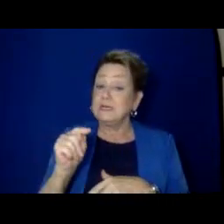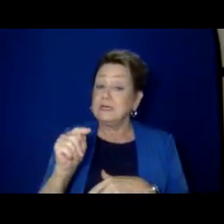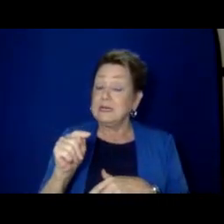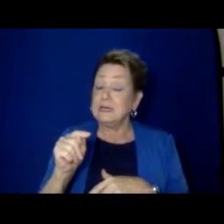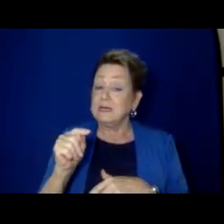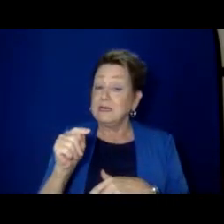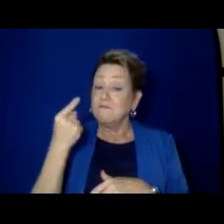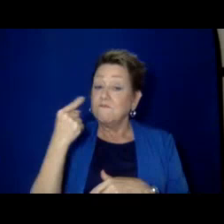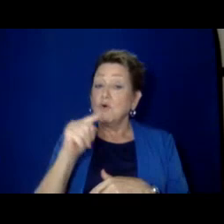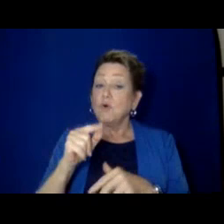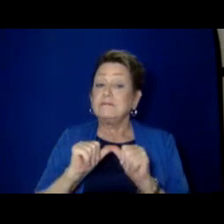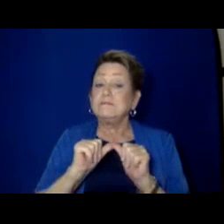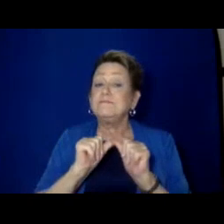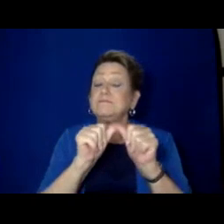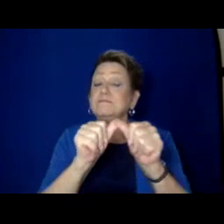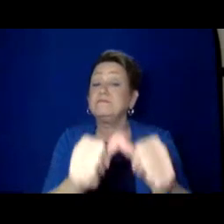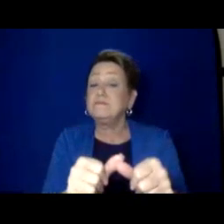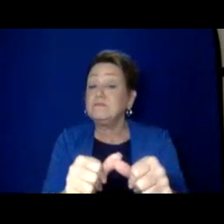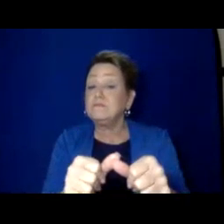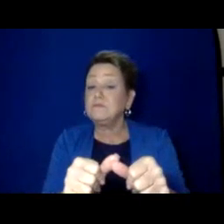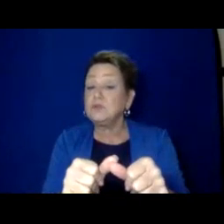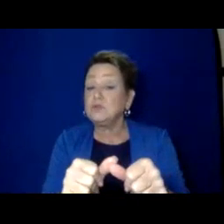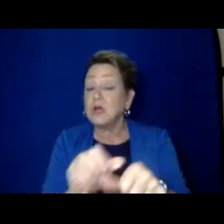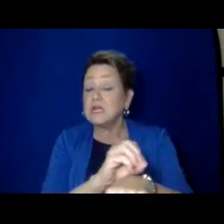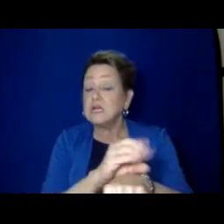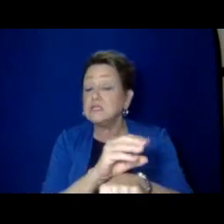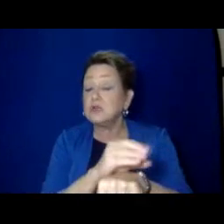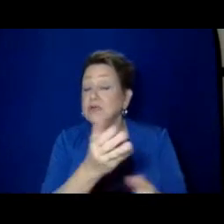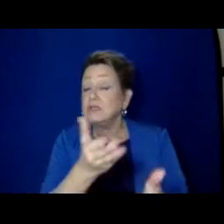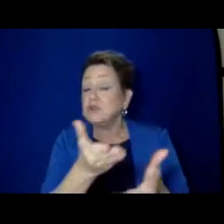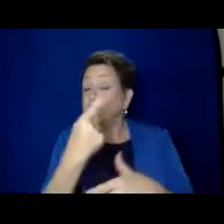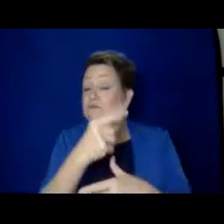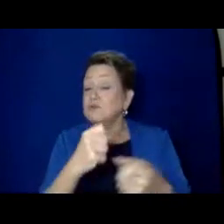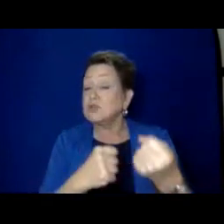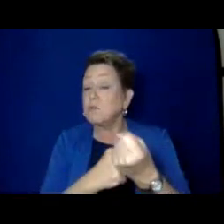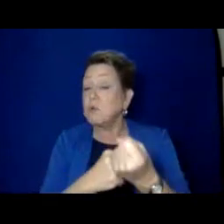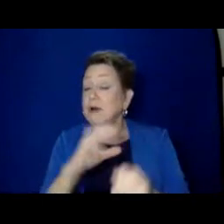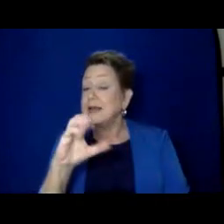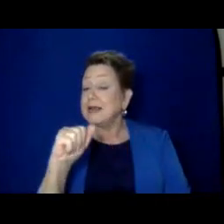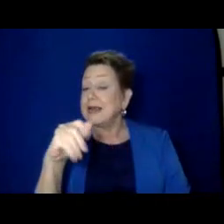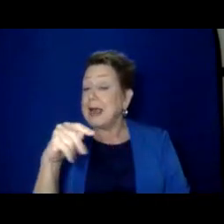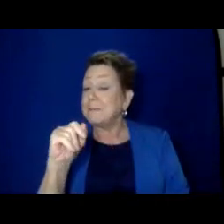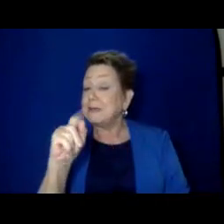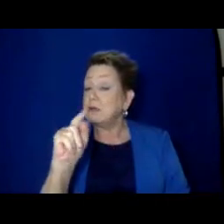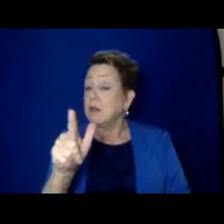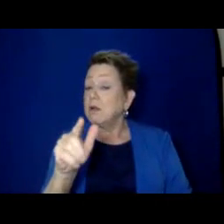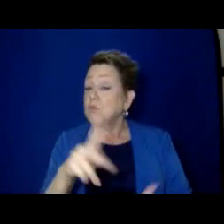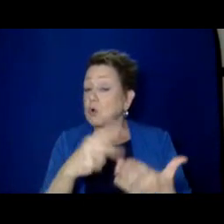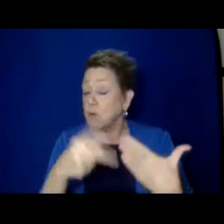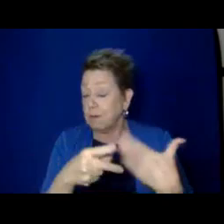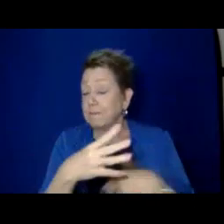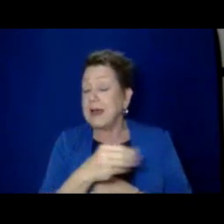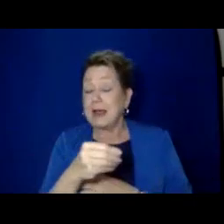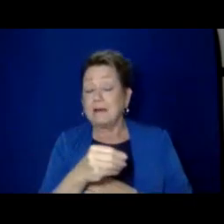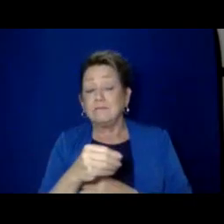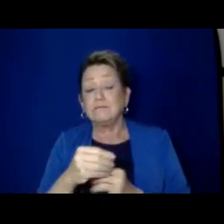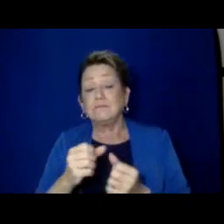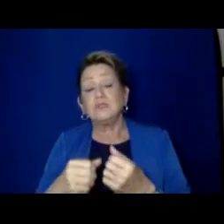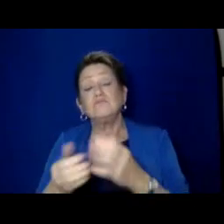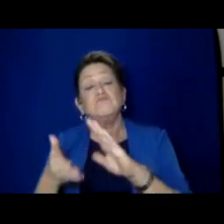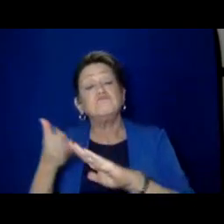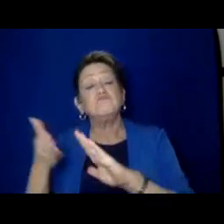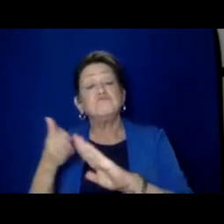provide continued consulting services to support our capital program and execute the existing projects